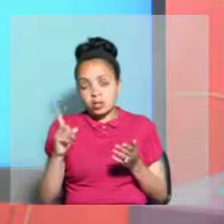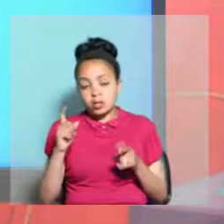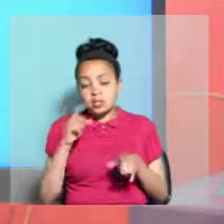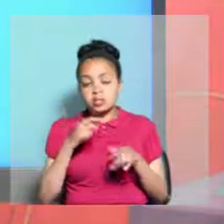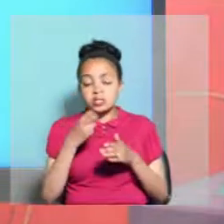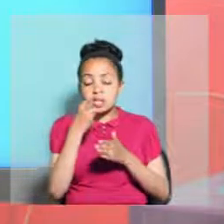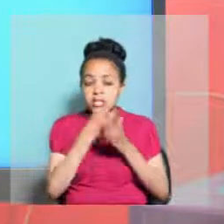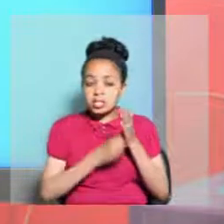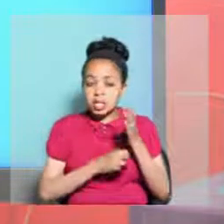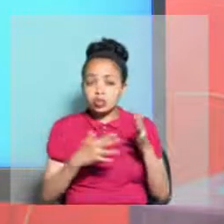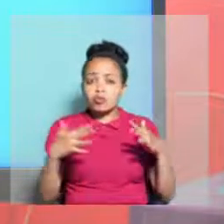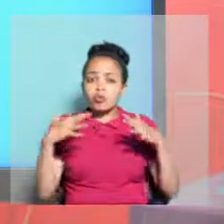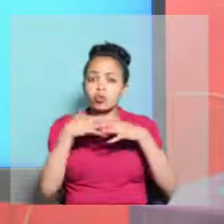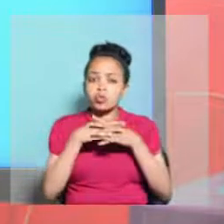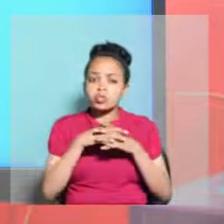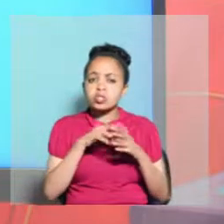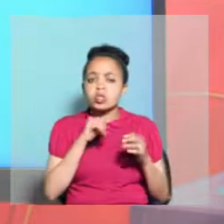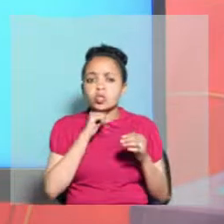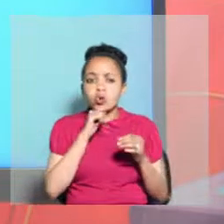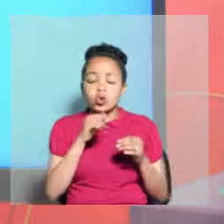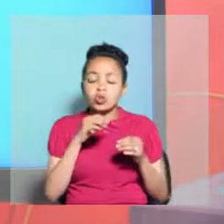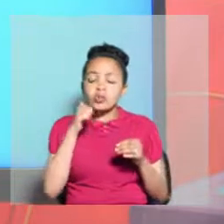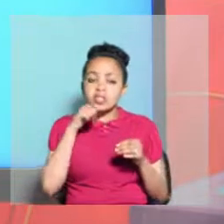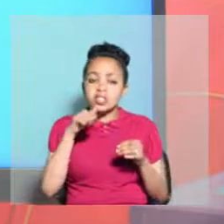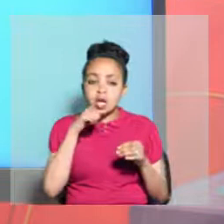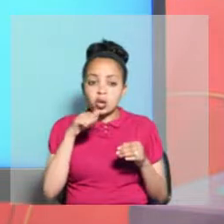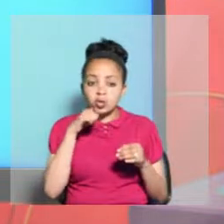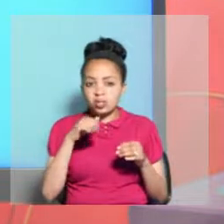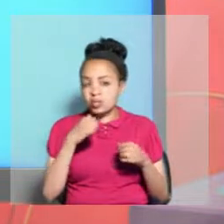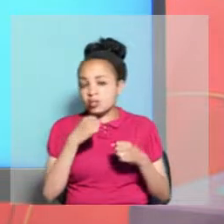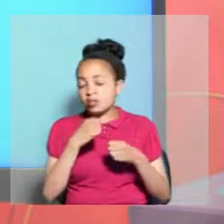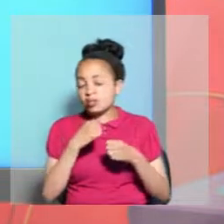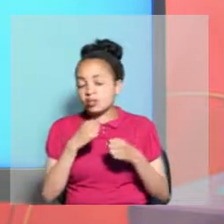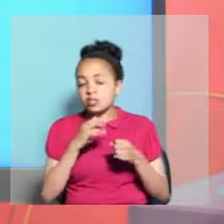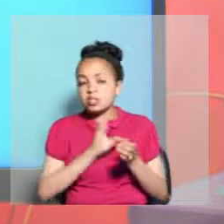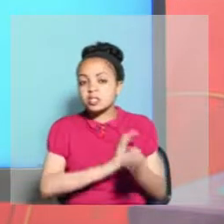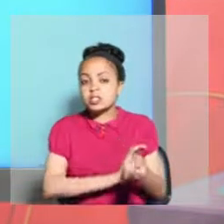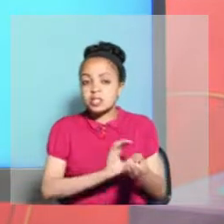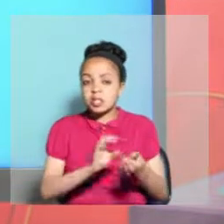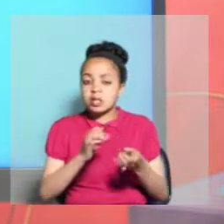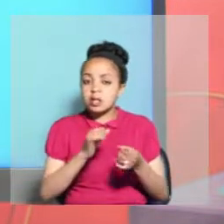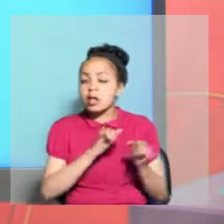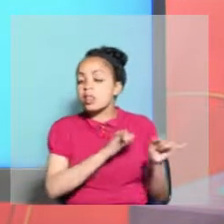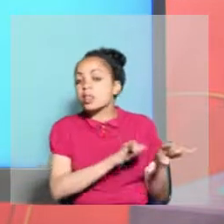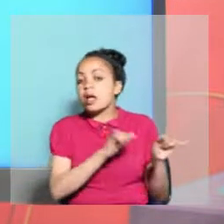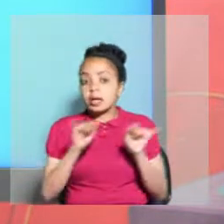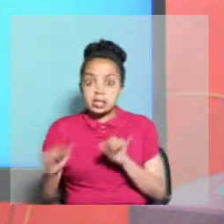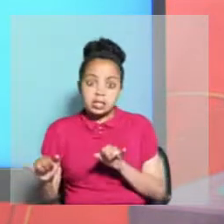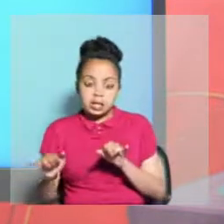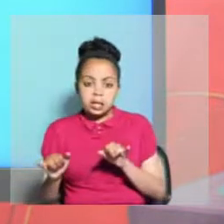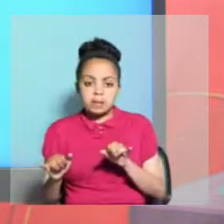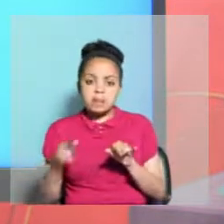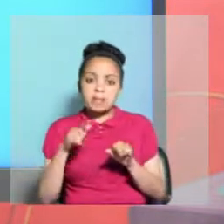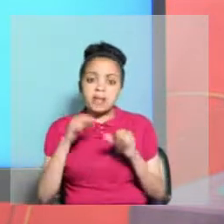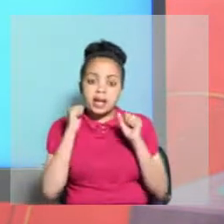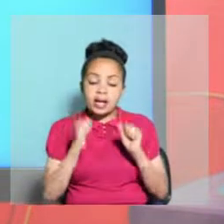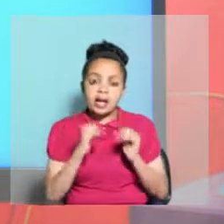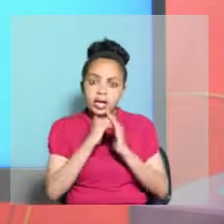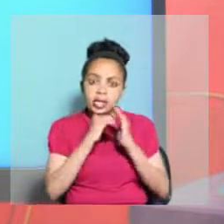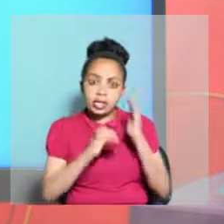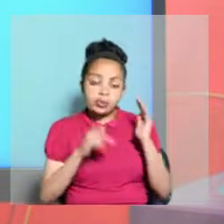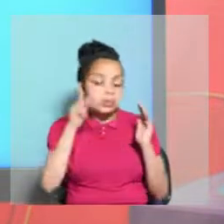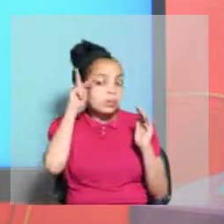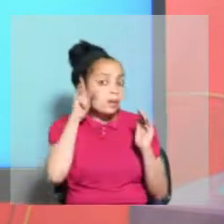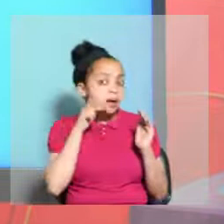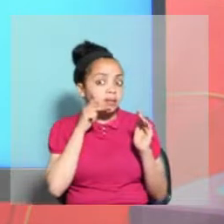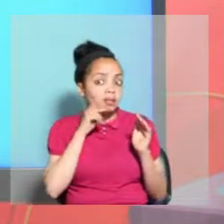crossover, none of the daughter cells formed at the end of telophase 2 are identical. They can reduce the